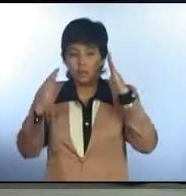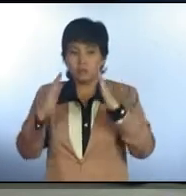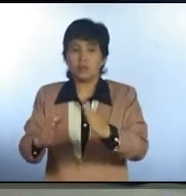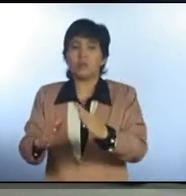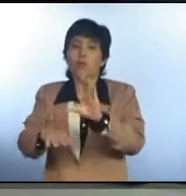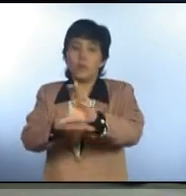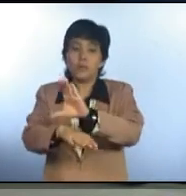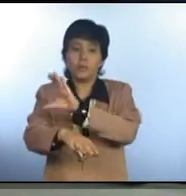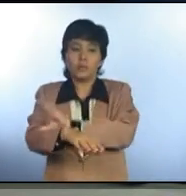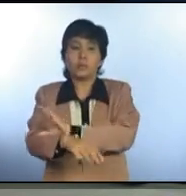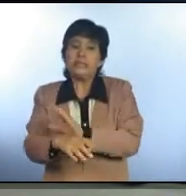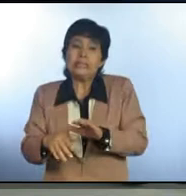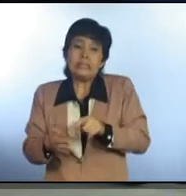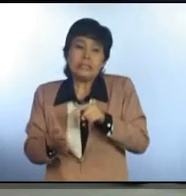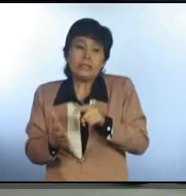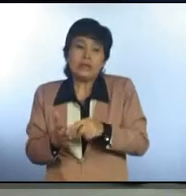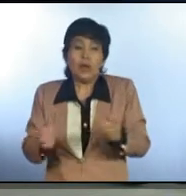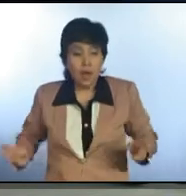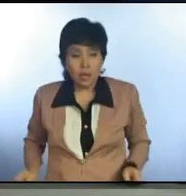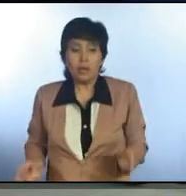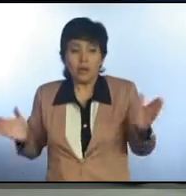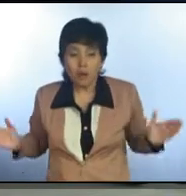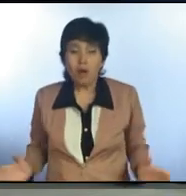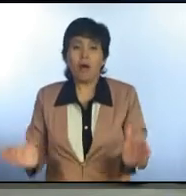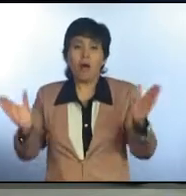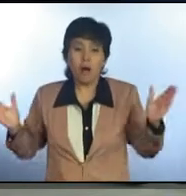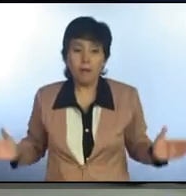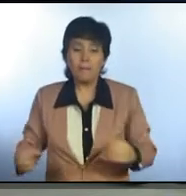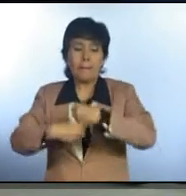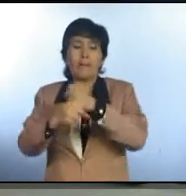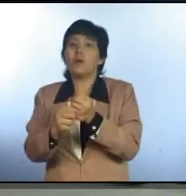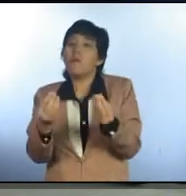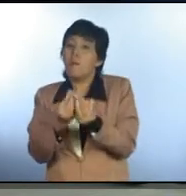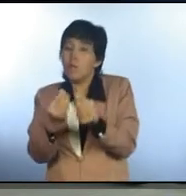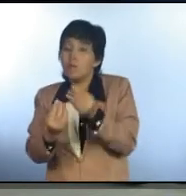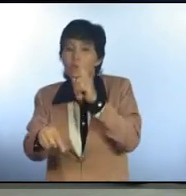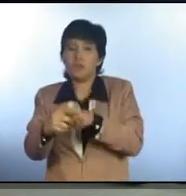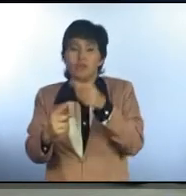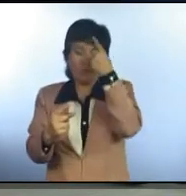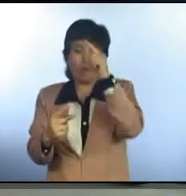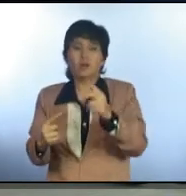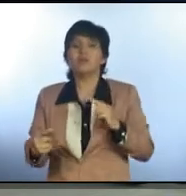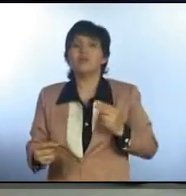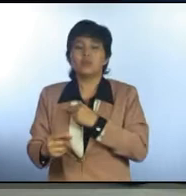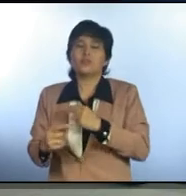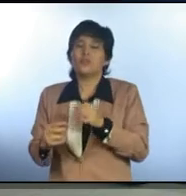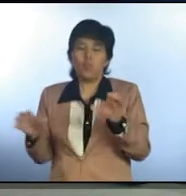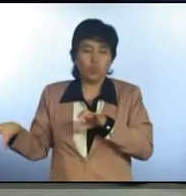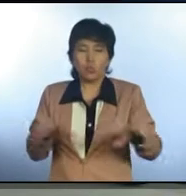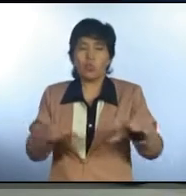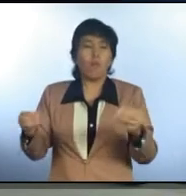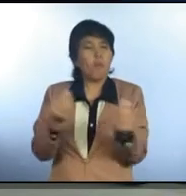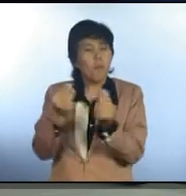of computer somehow would encourage us or would make more time for us to do more things.